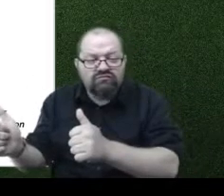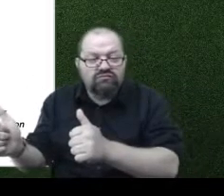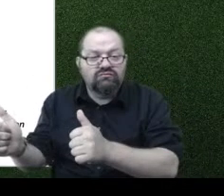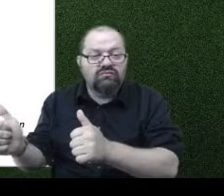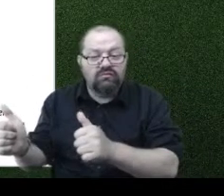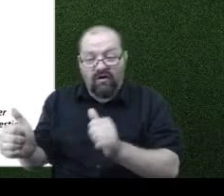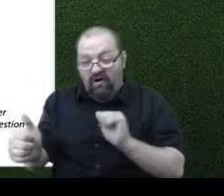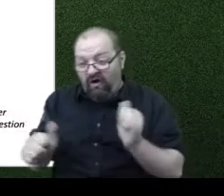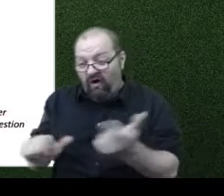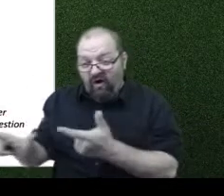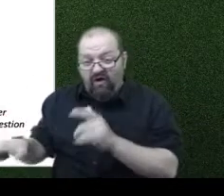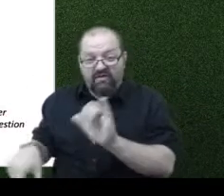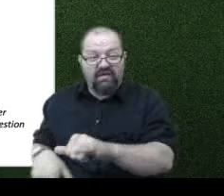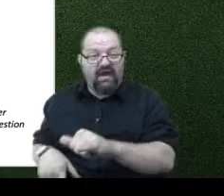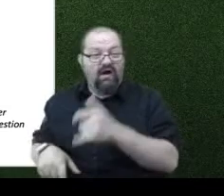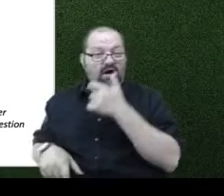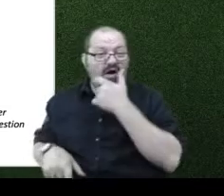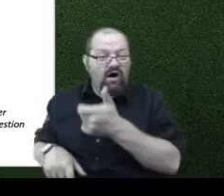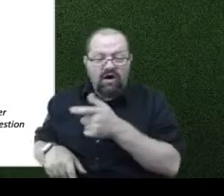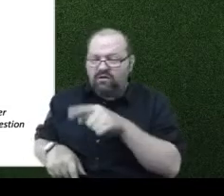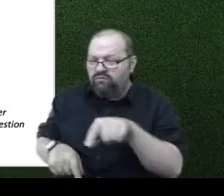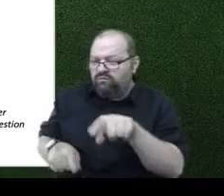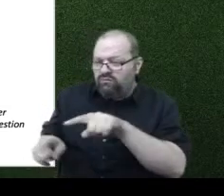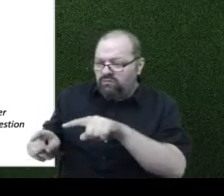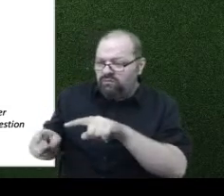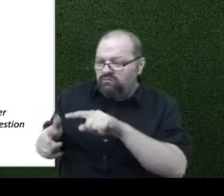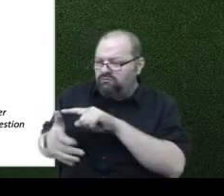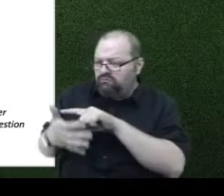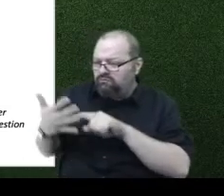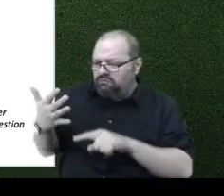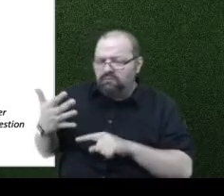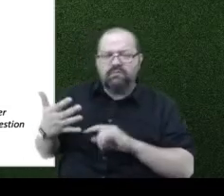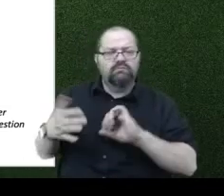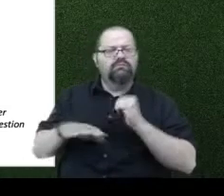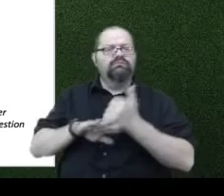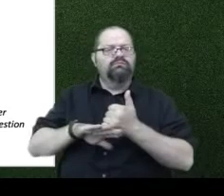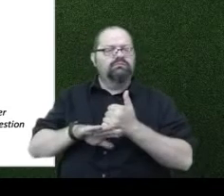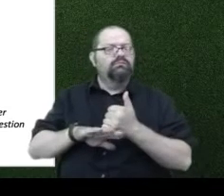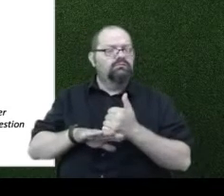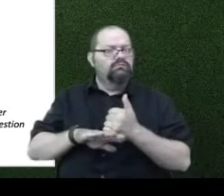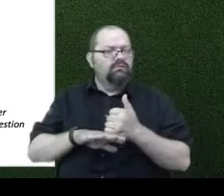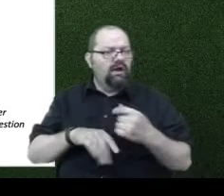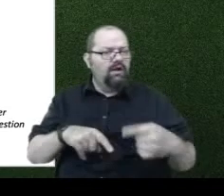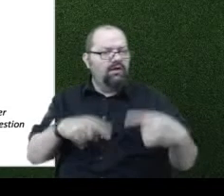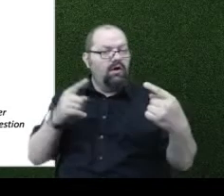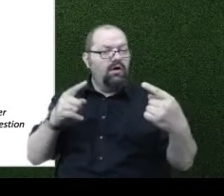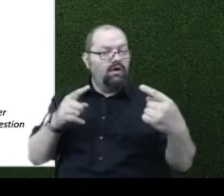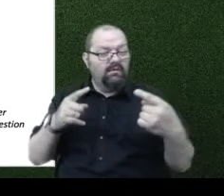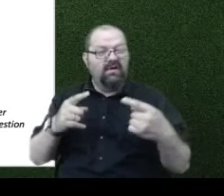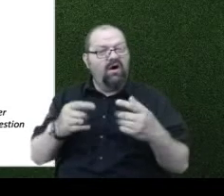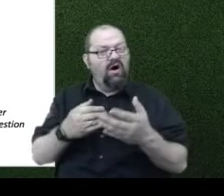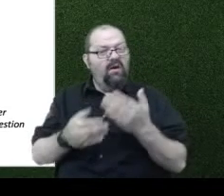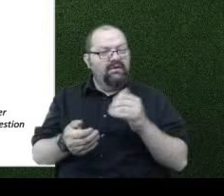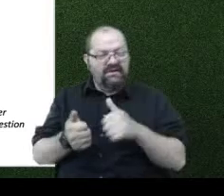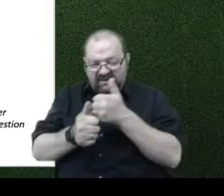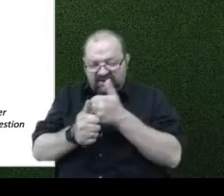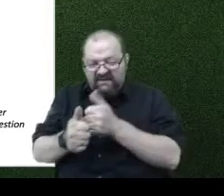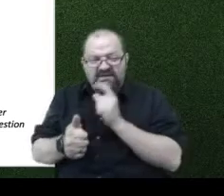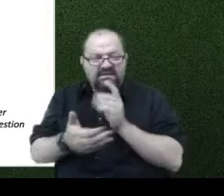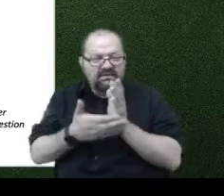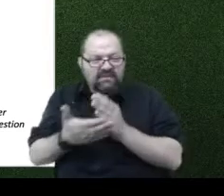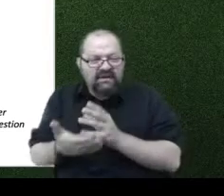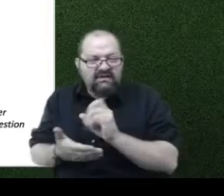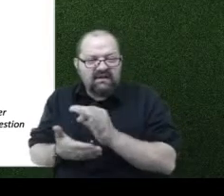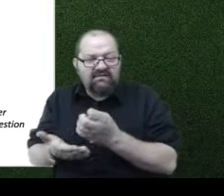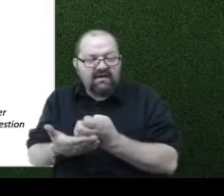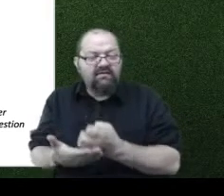All these observations are necessary to make an argument. They're like pieces of evidence. But you won't have answered the question yet,